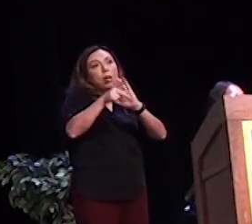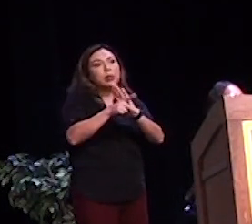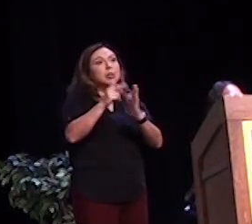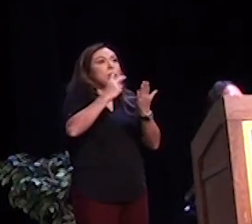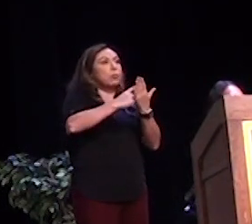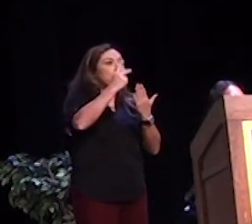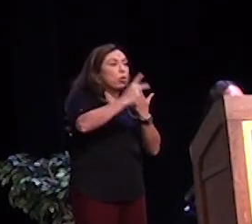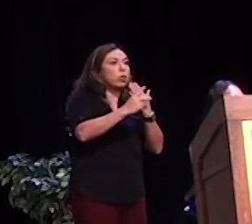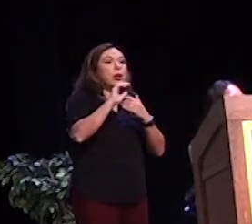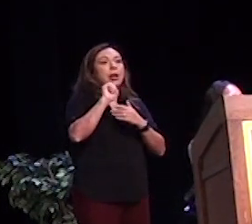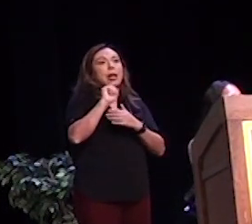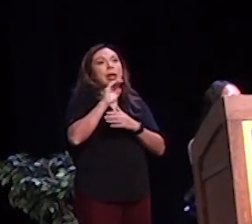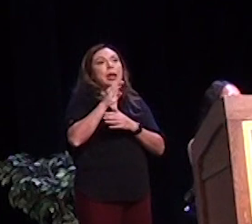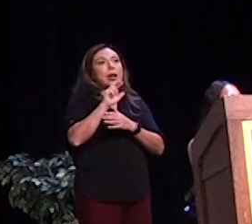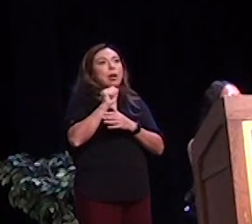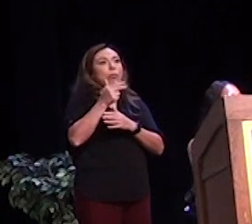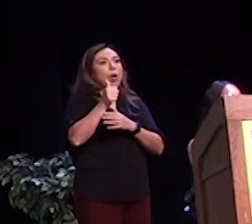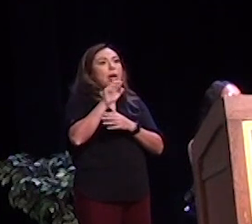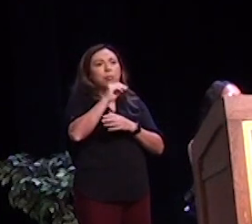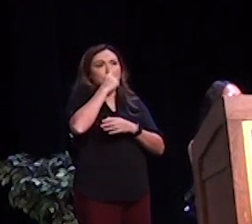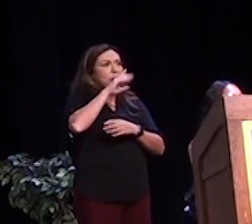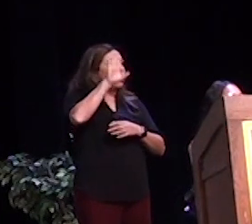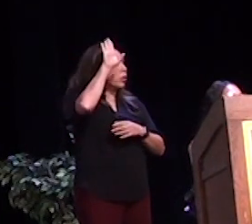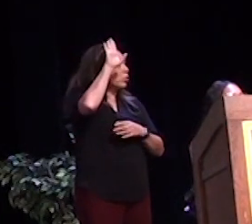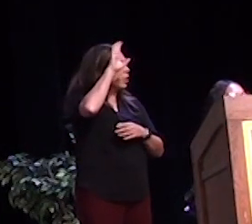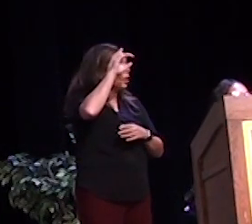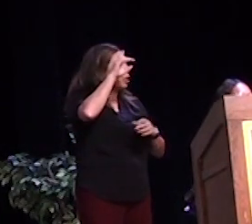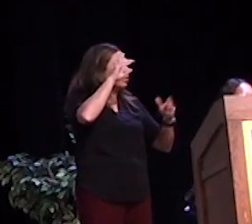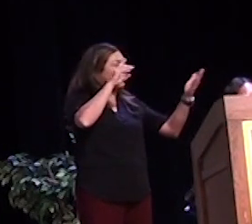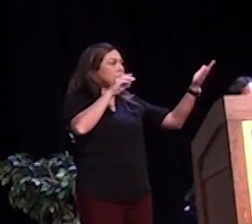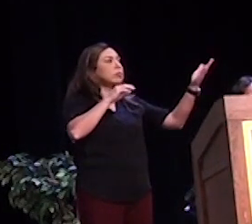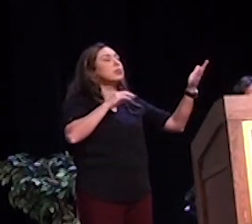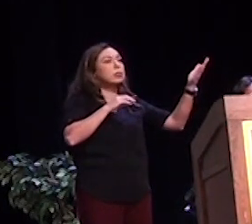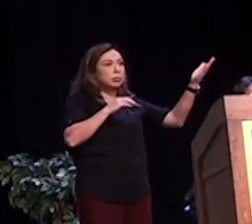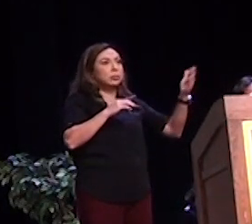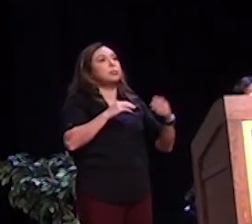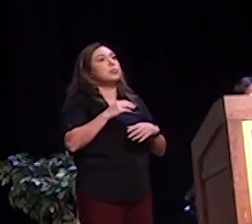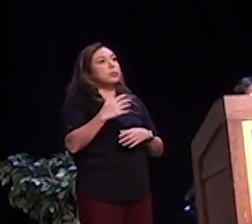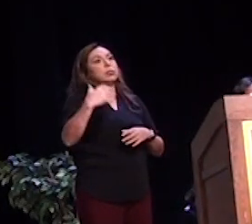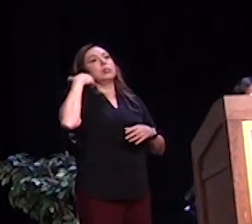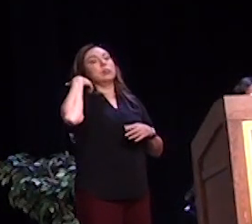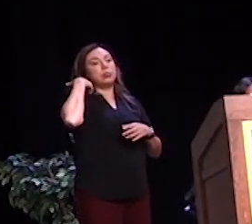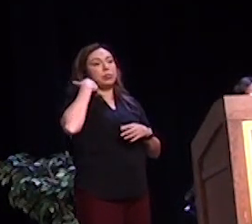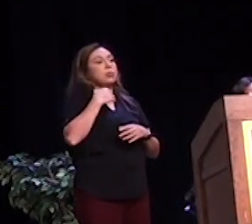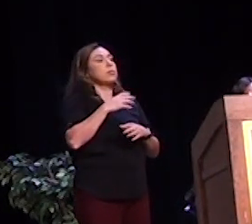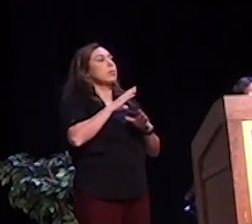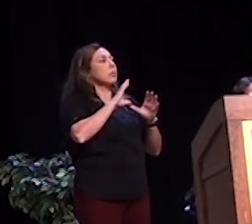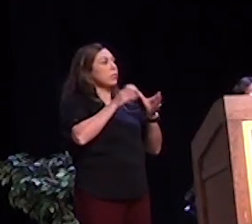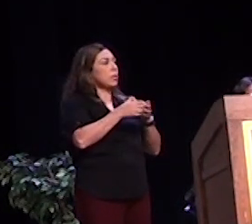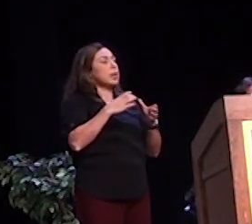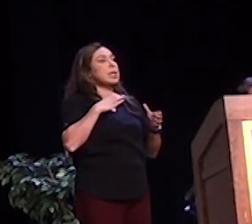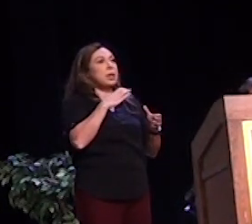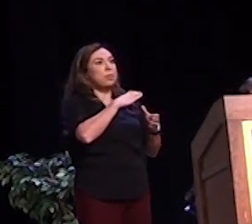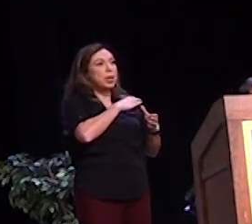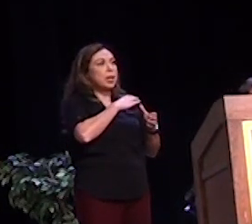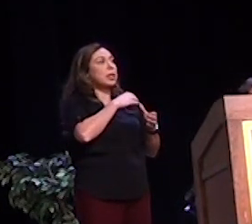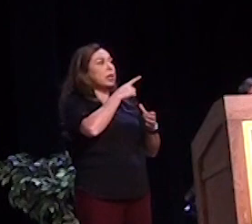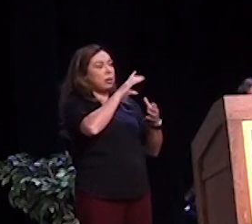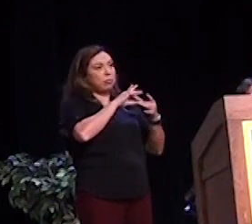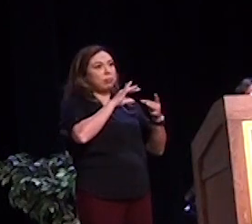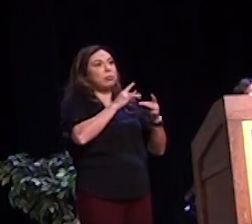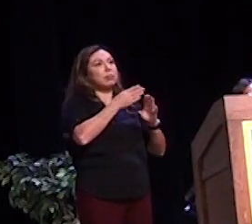programs. Commissioner Abraham Brazier has for me, please. He chaired that subcommittee, as we heard earlier, and